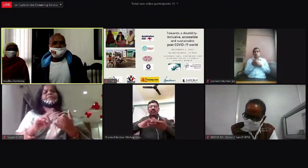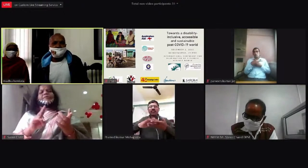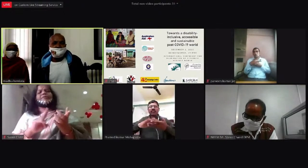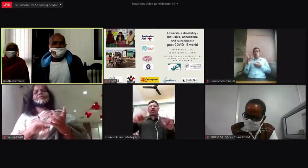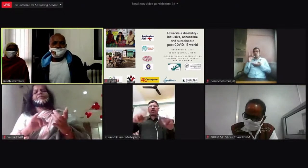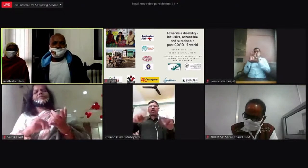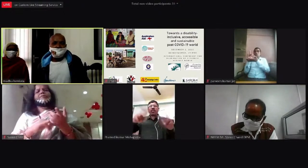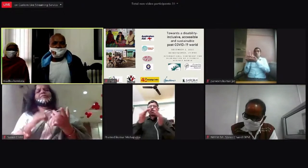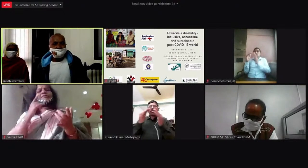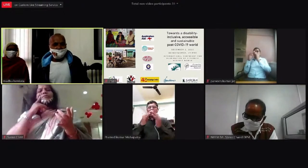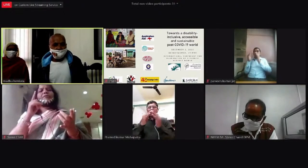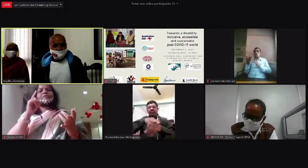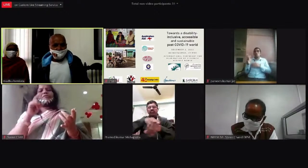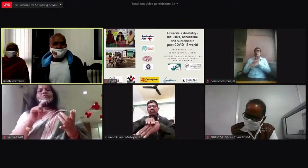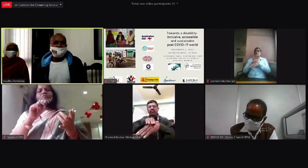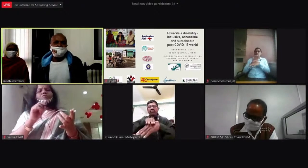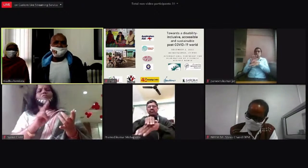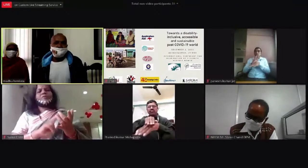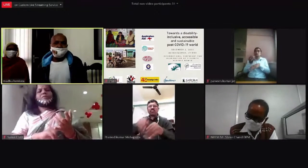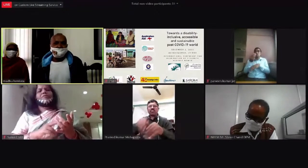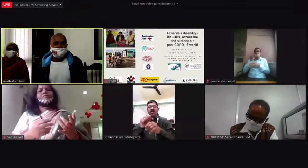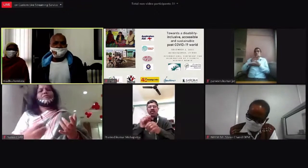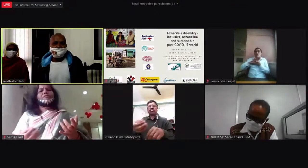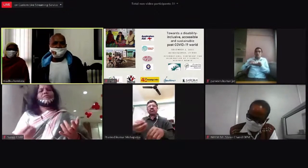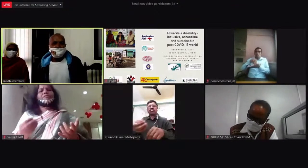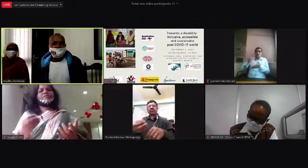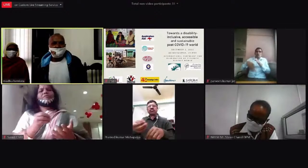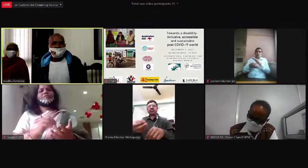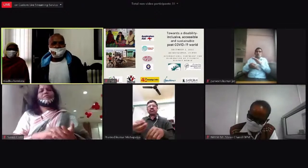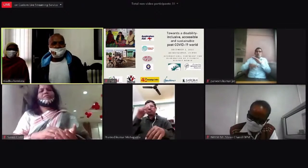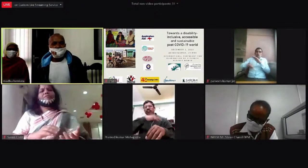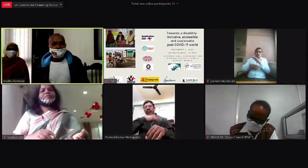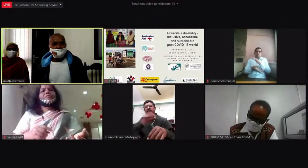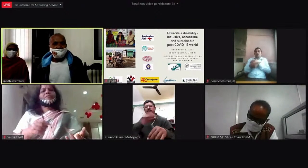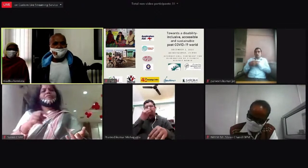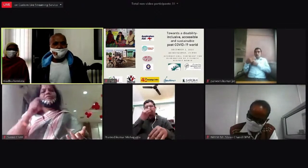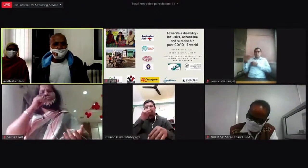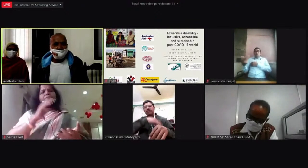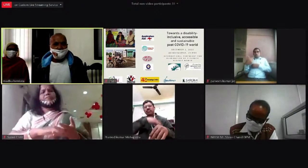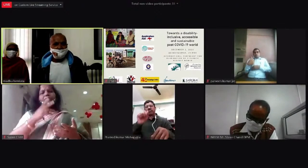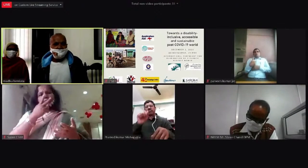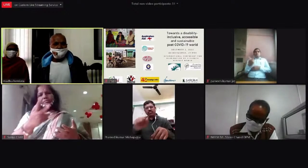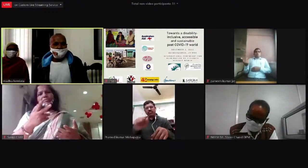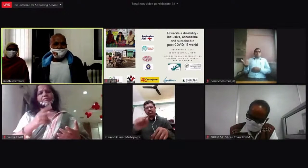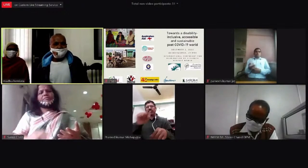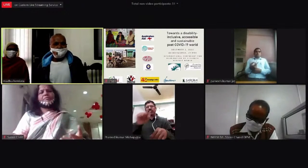my wife works in other people's homes, and she takes care of me.